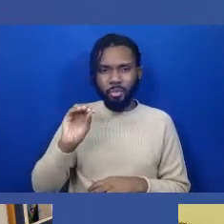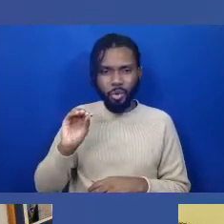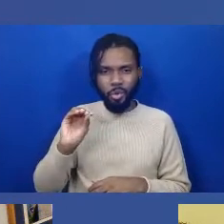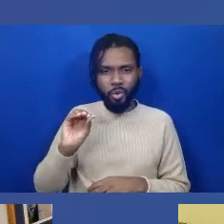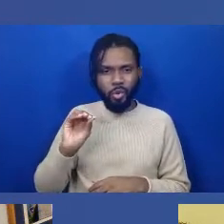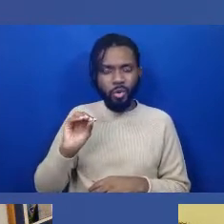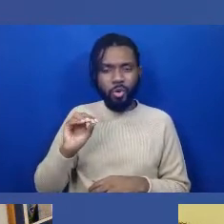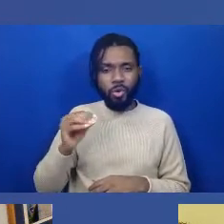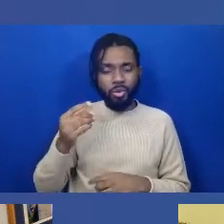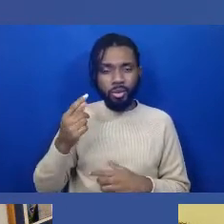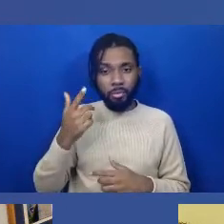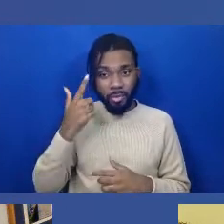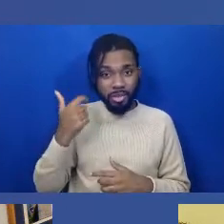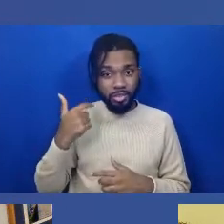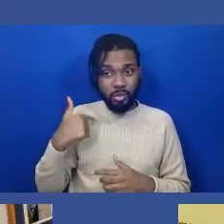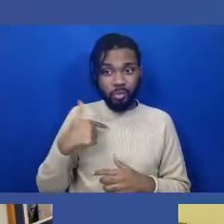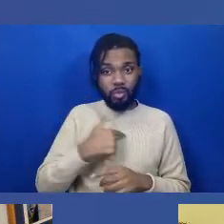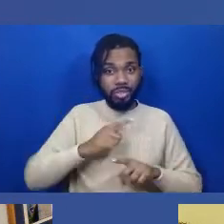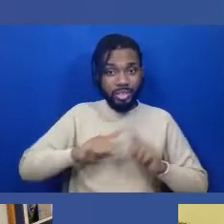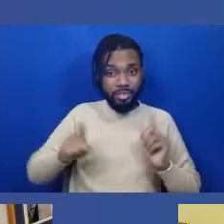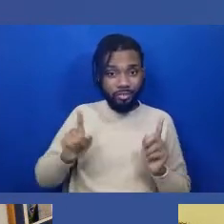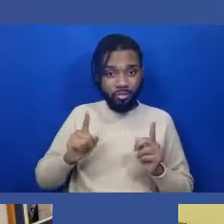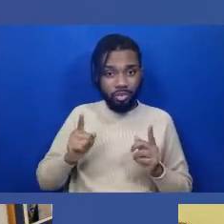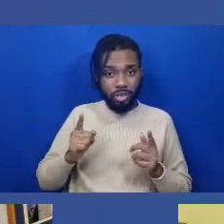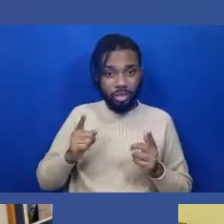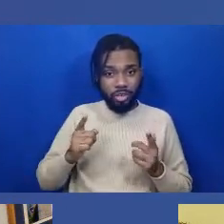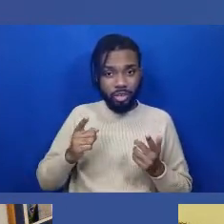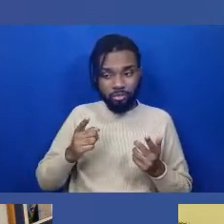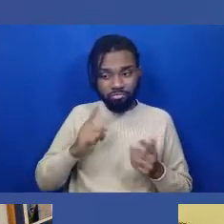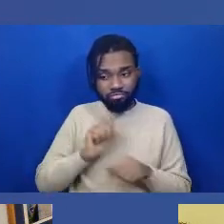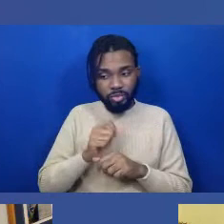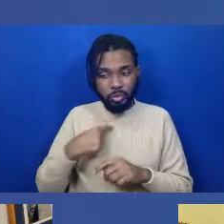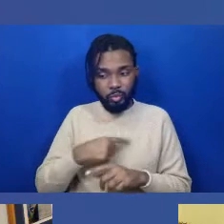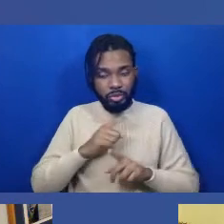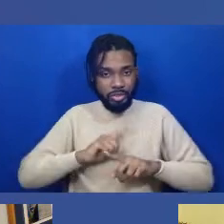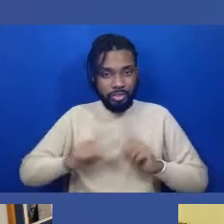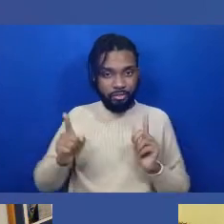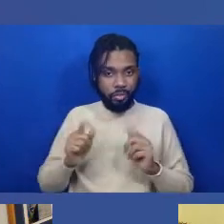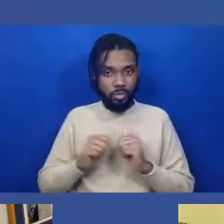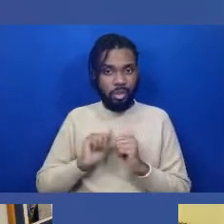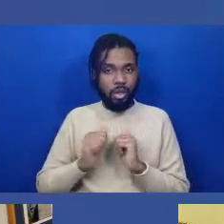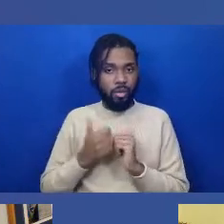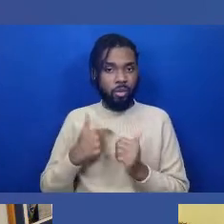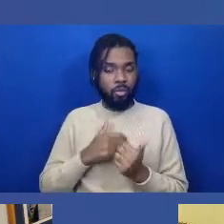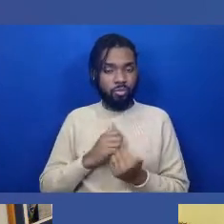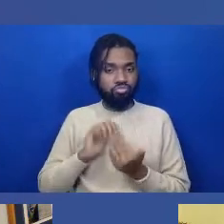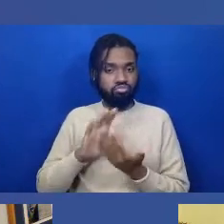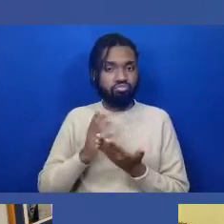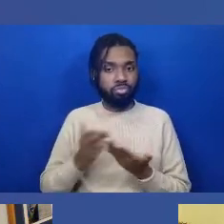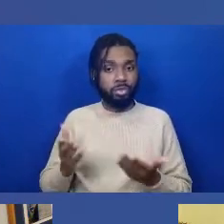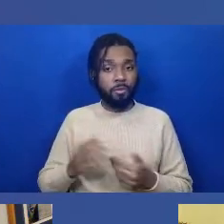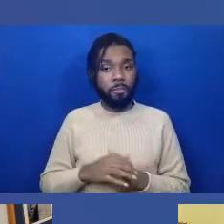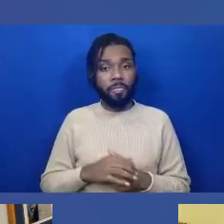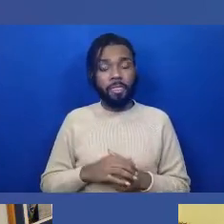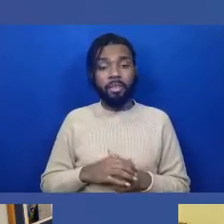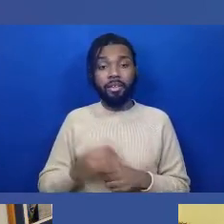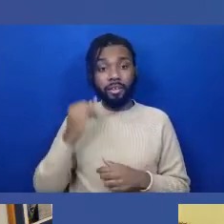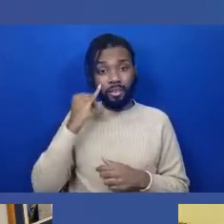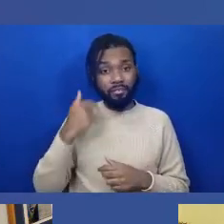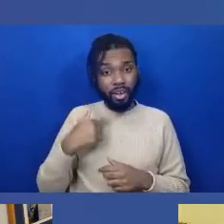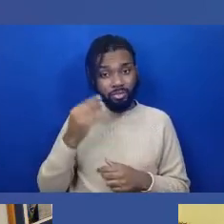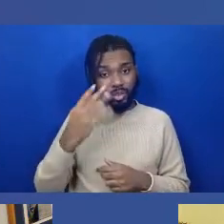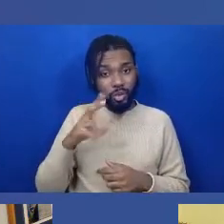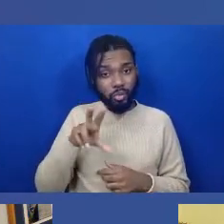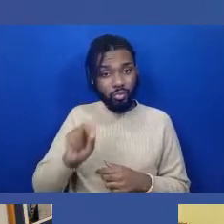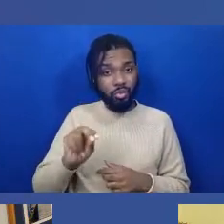very, very different. We have similarities, but we're very, very different. And if I say no, you know, it's going